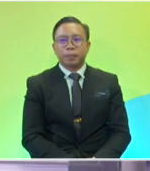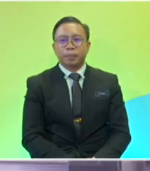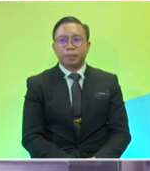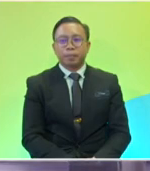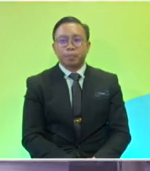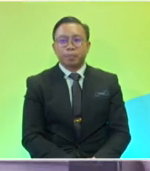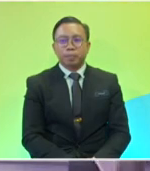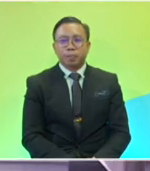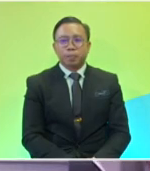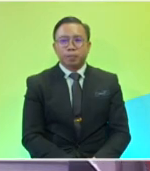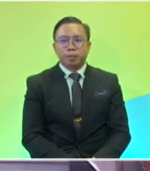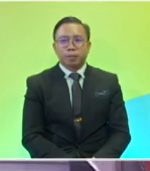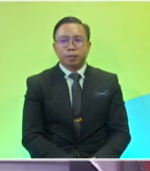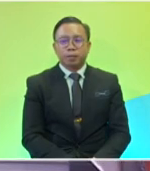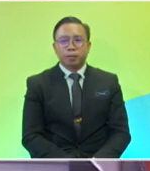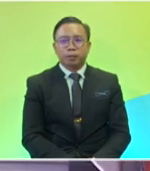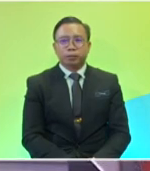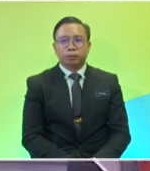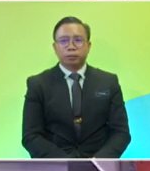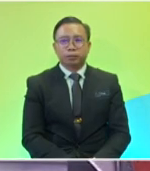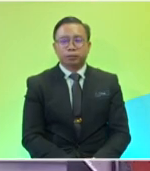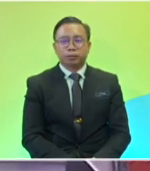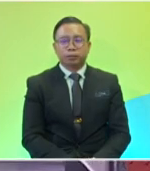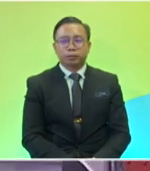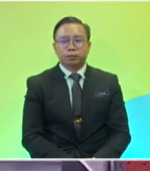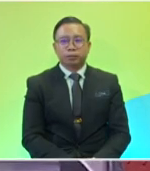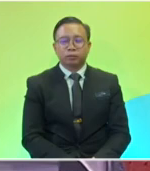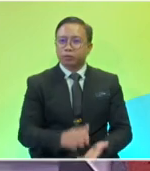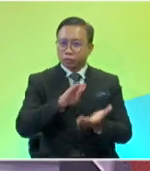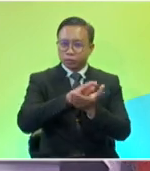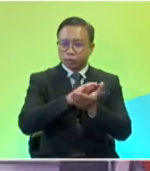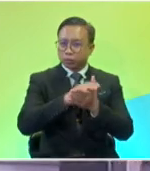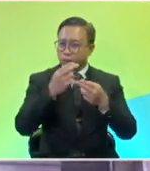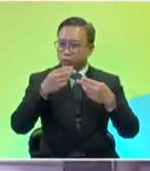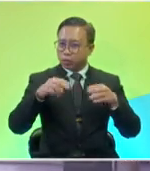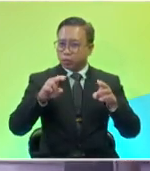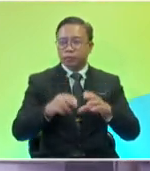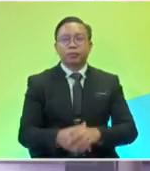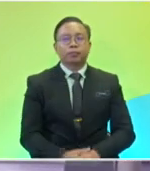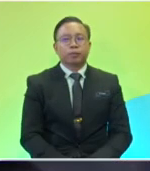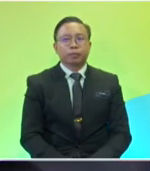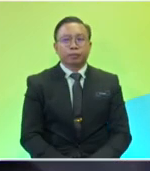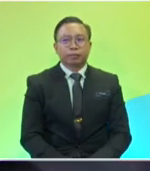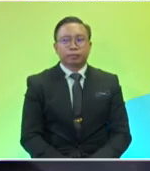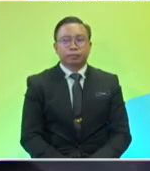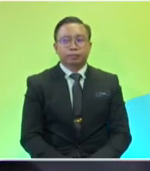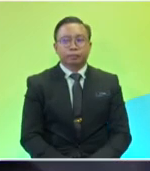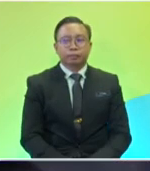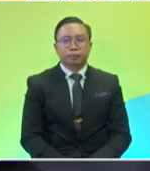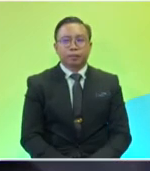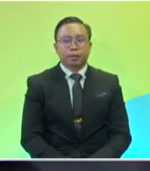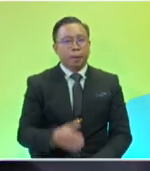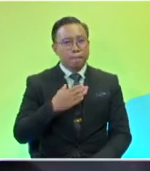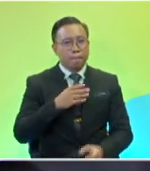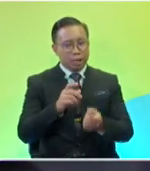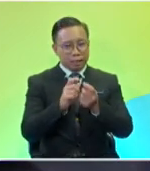card. Okay. Ta-da! Okay, school is gone. Okay. Okay, now it's my turn. Okay, so next